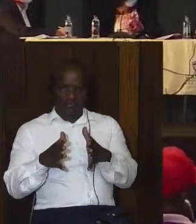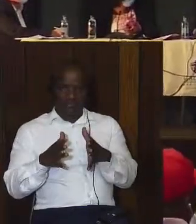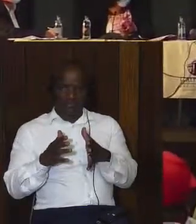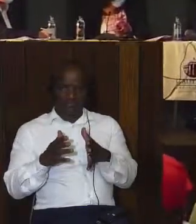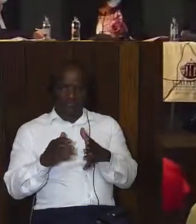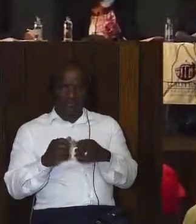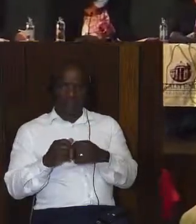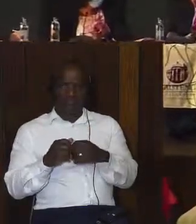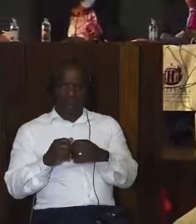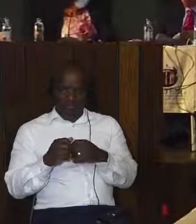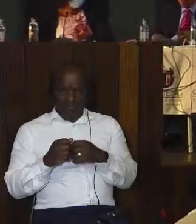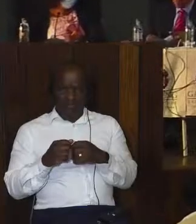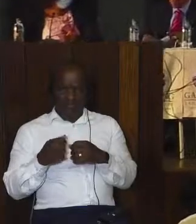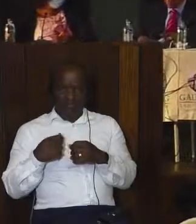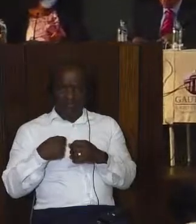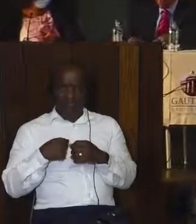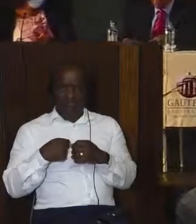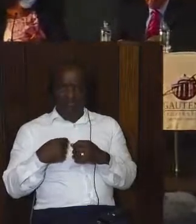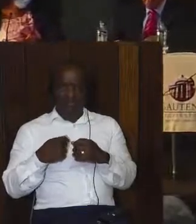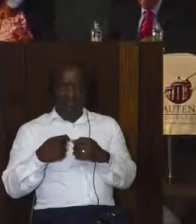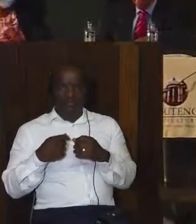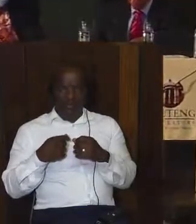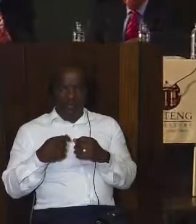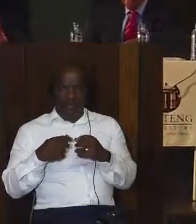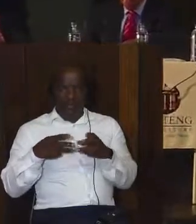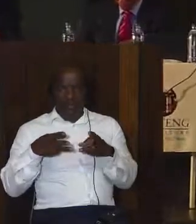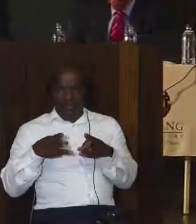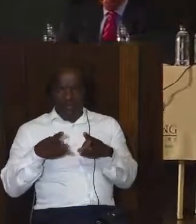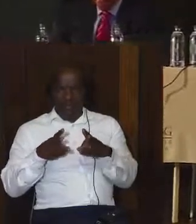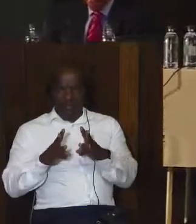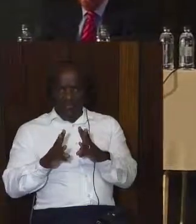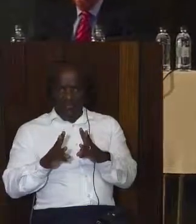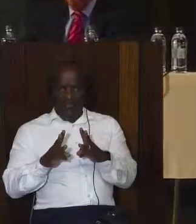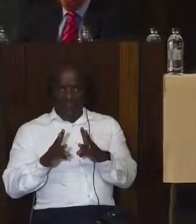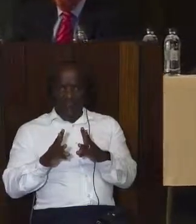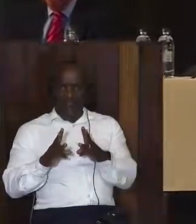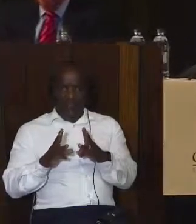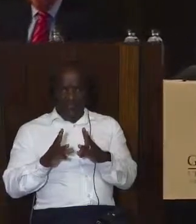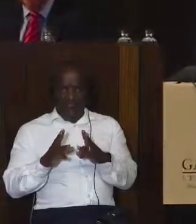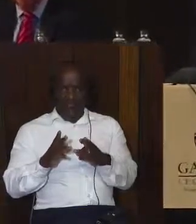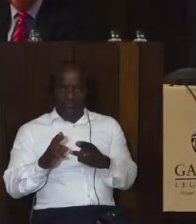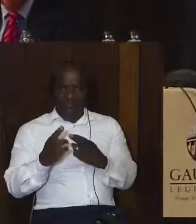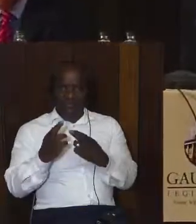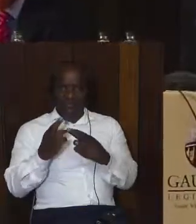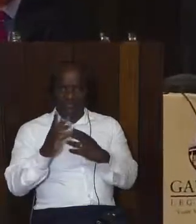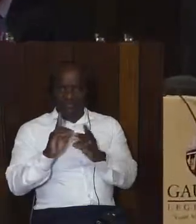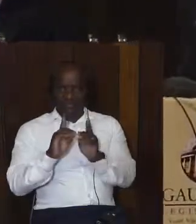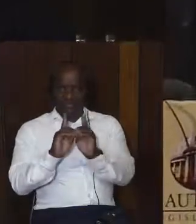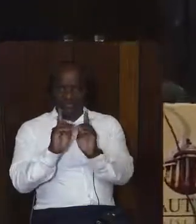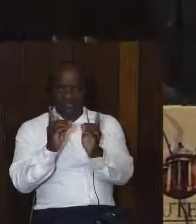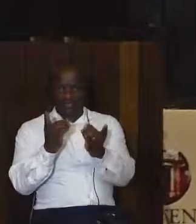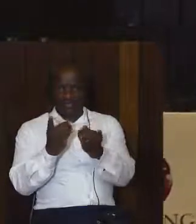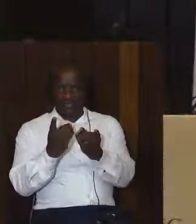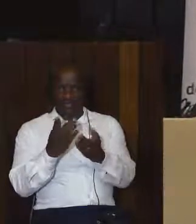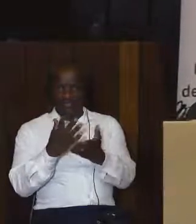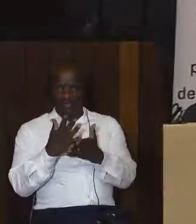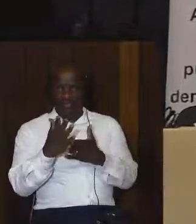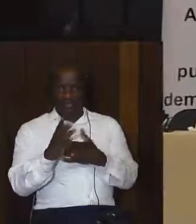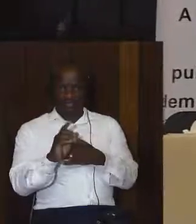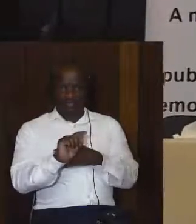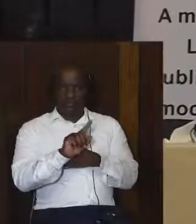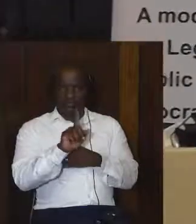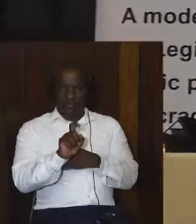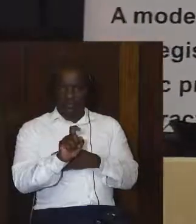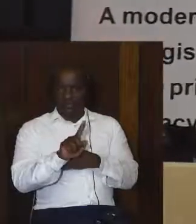Let me appreciate the response given by the department on some of the questions which have